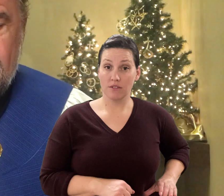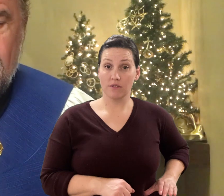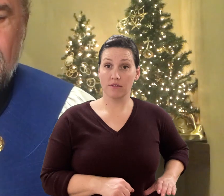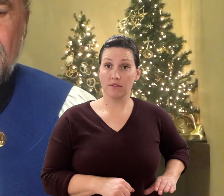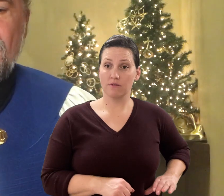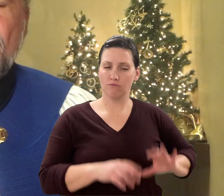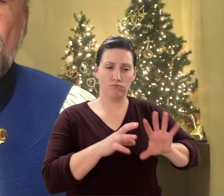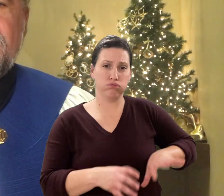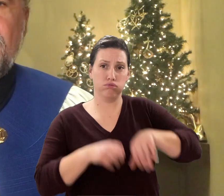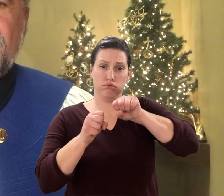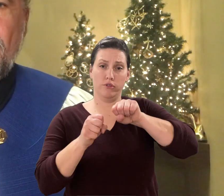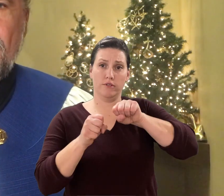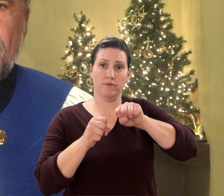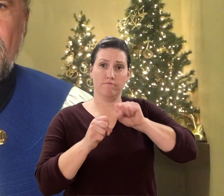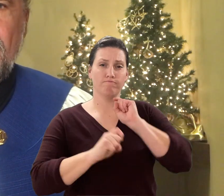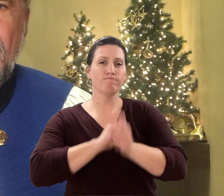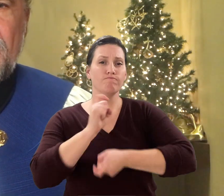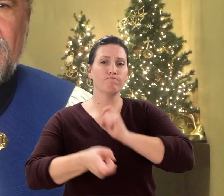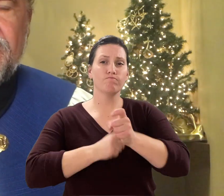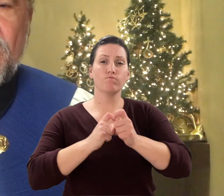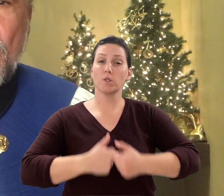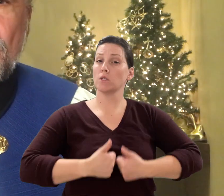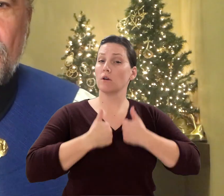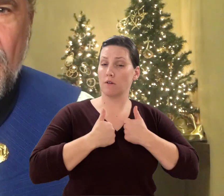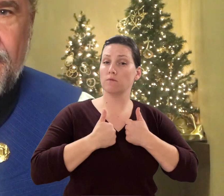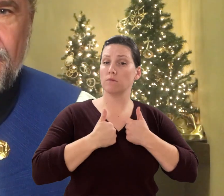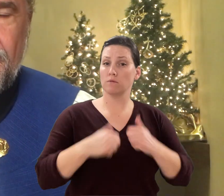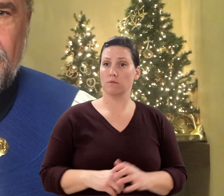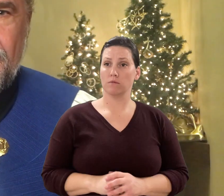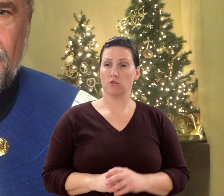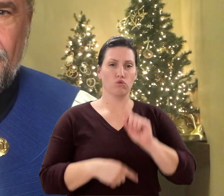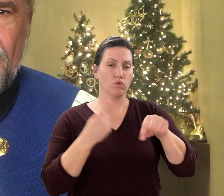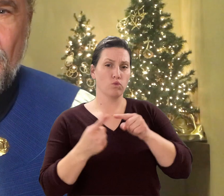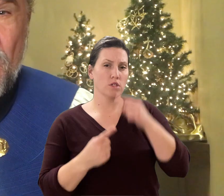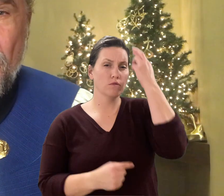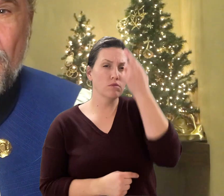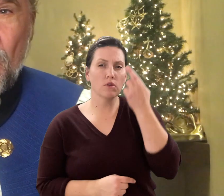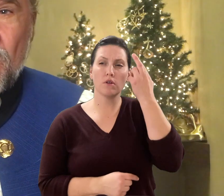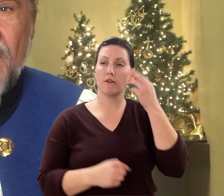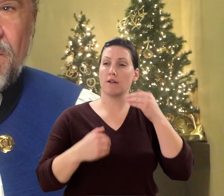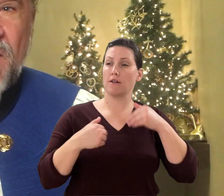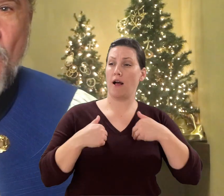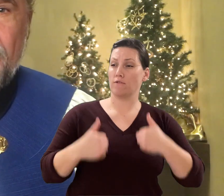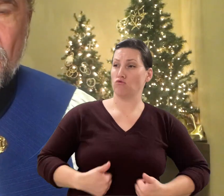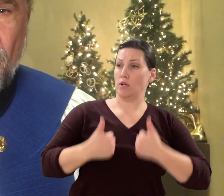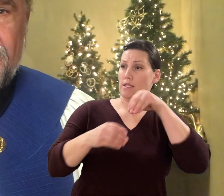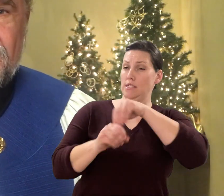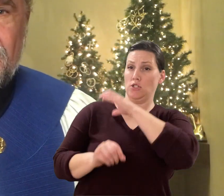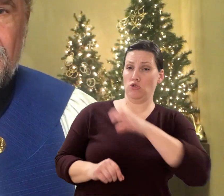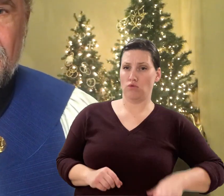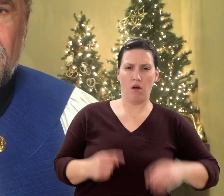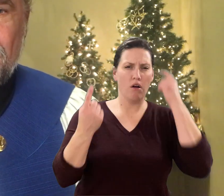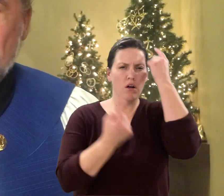Christ, who rescues you and gives you life. When you think about life that you have in